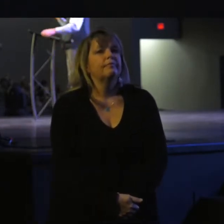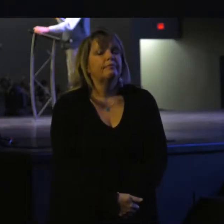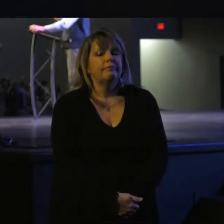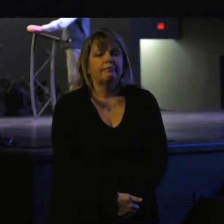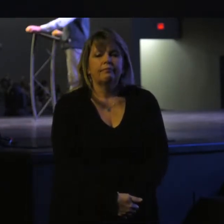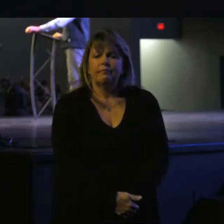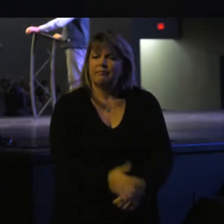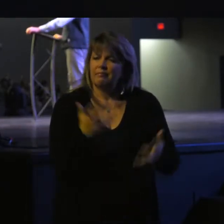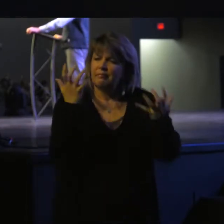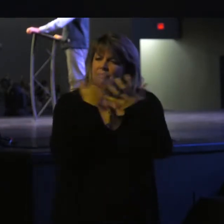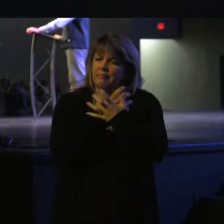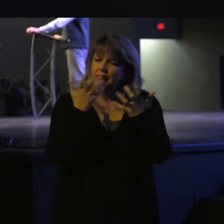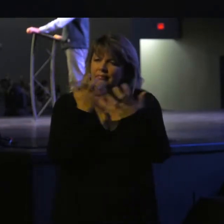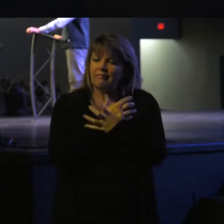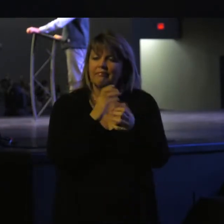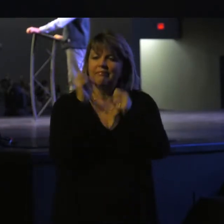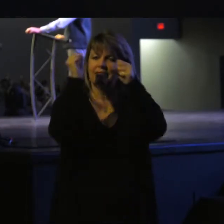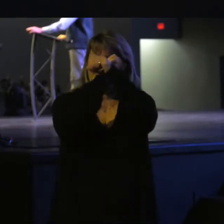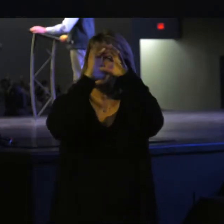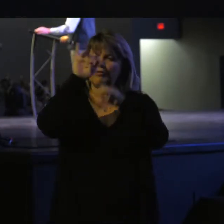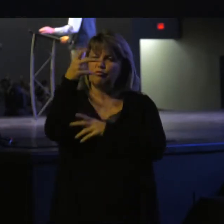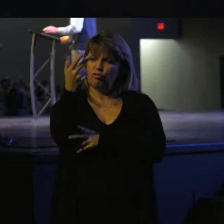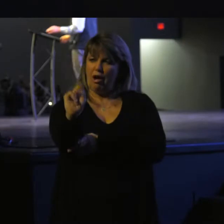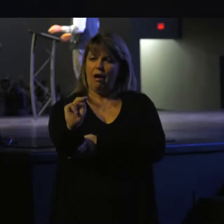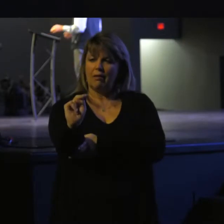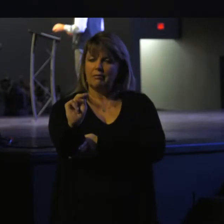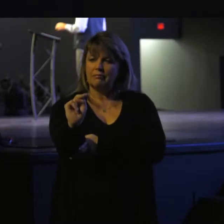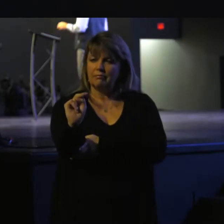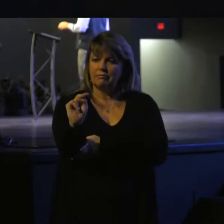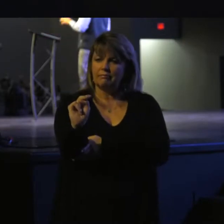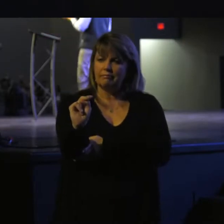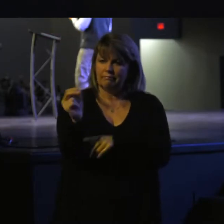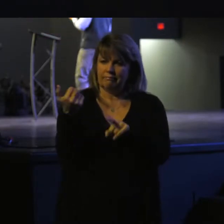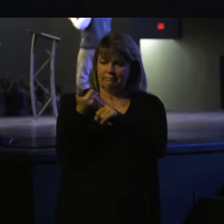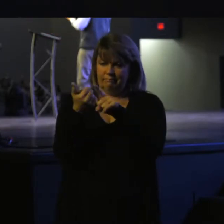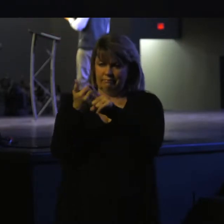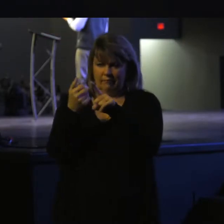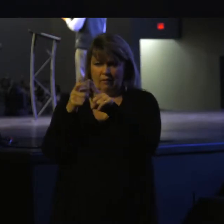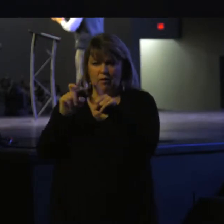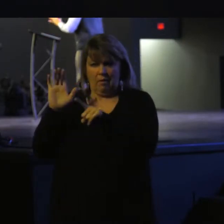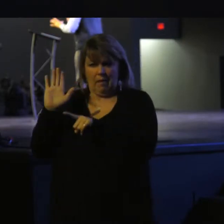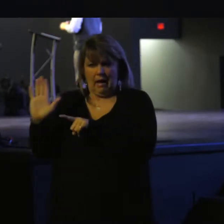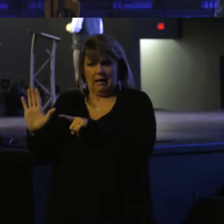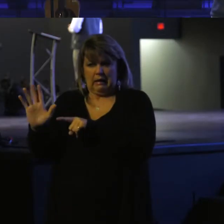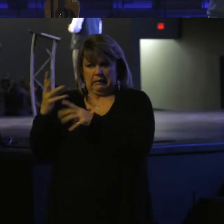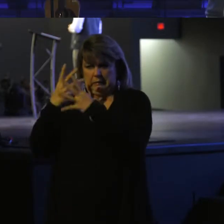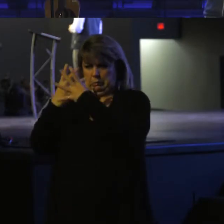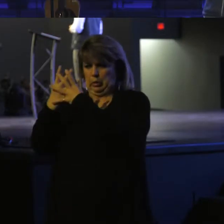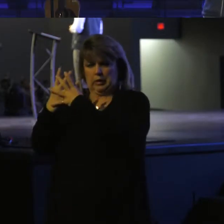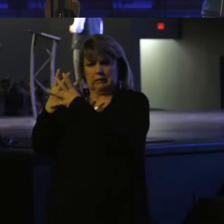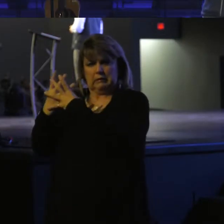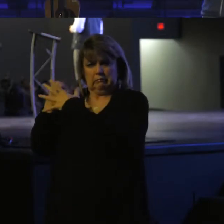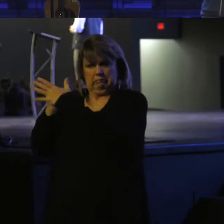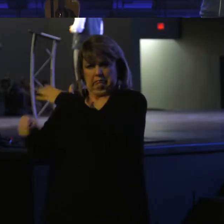What an amazing sight it must have been for John from his prison cell